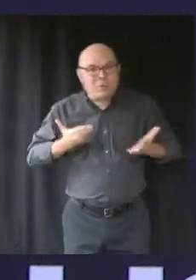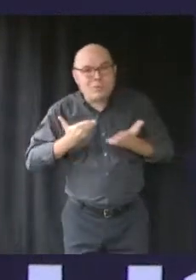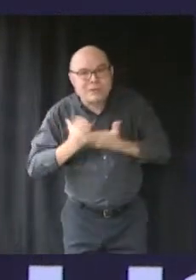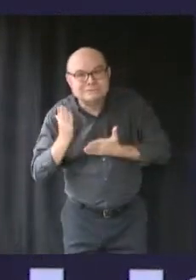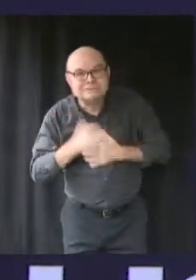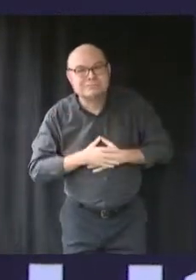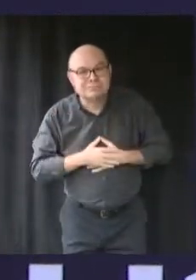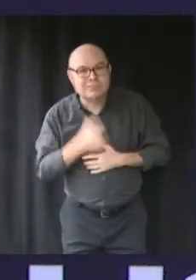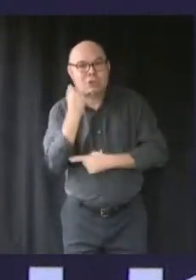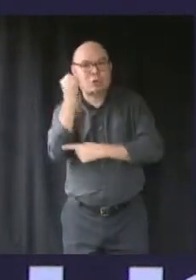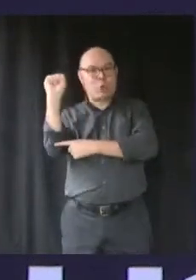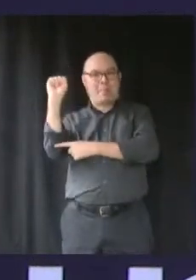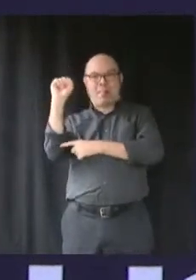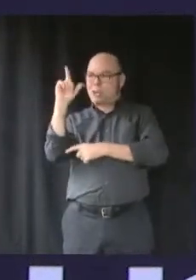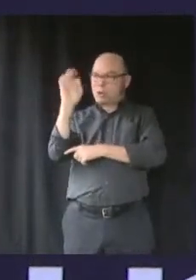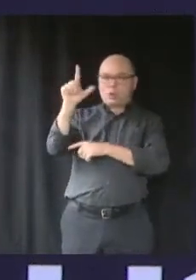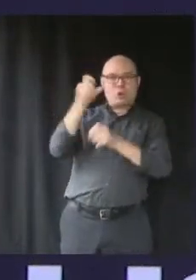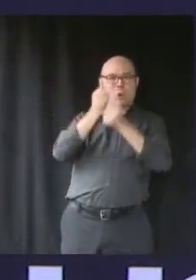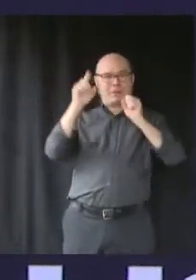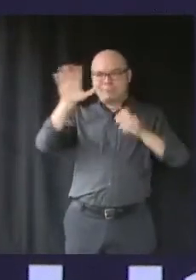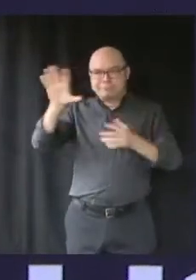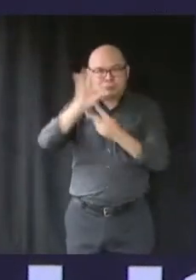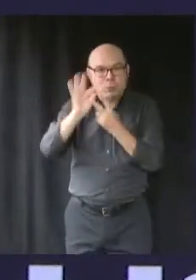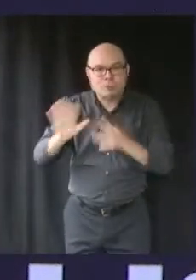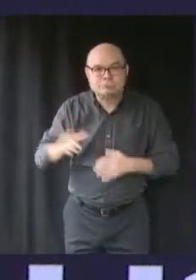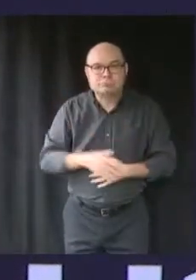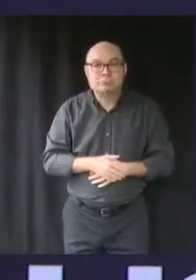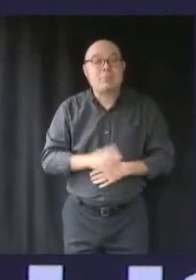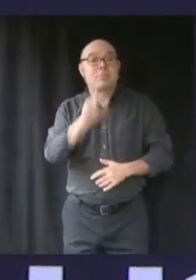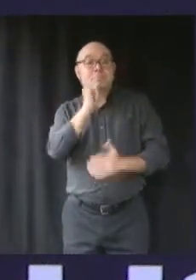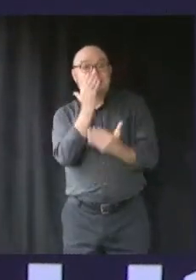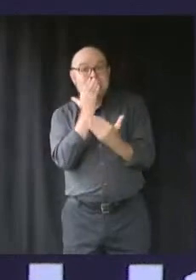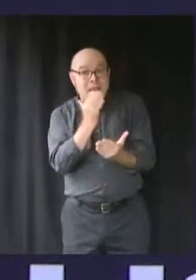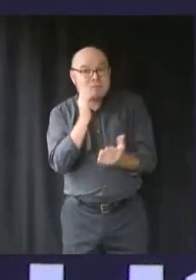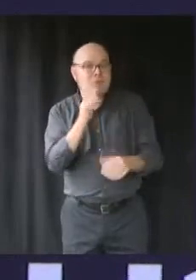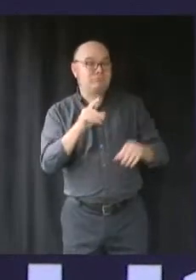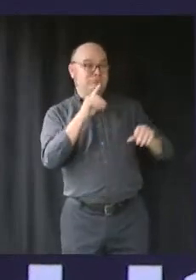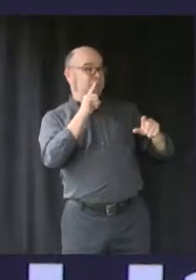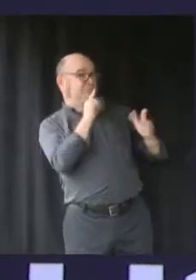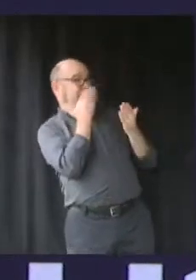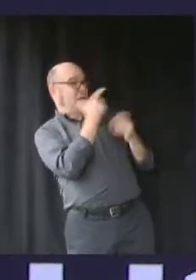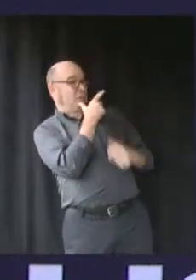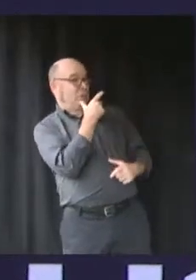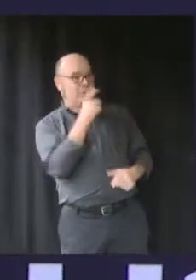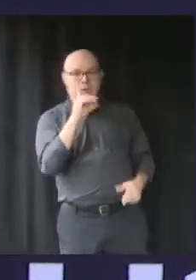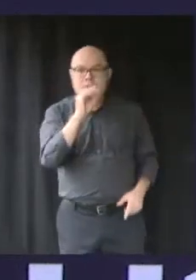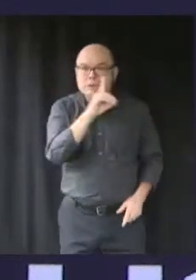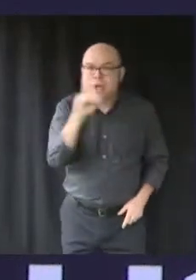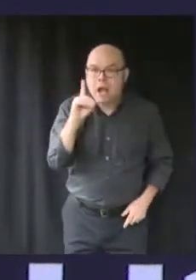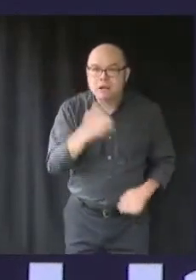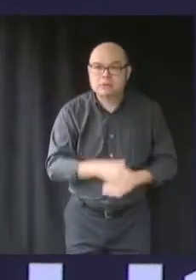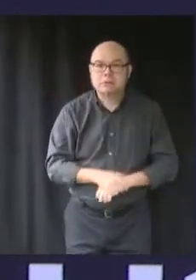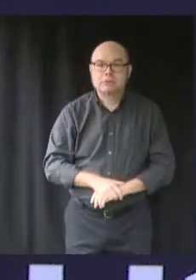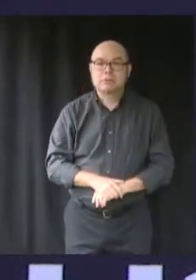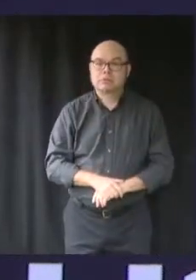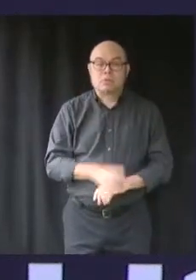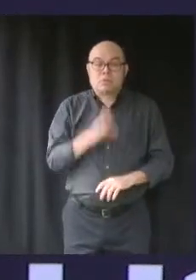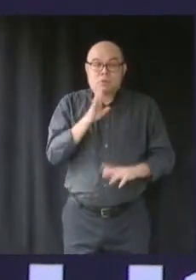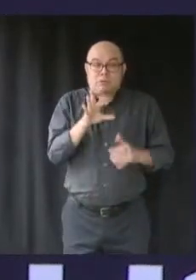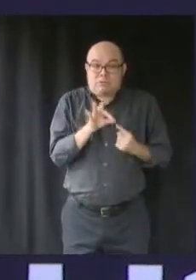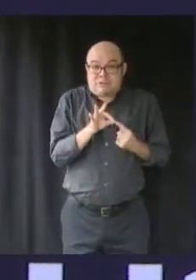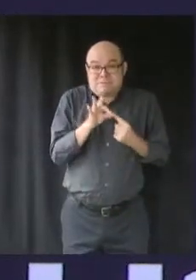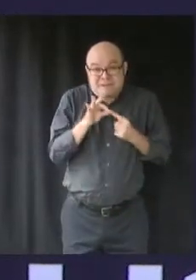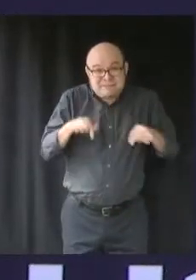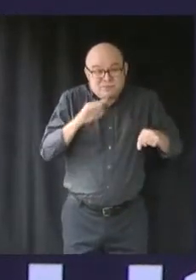be grateful to the Dodd family for giving us this great gift. You know,